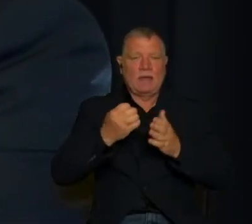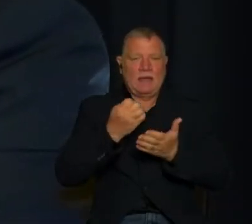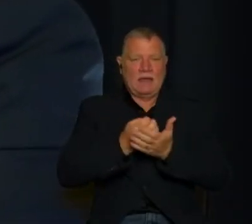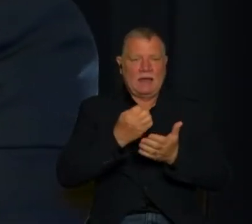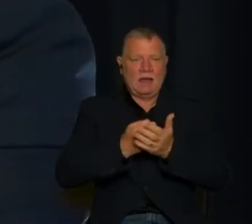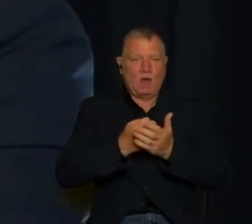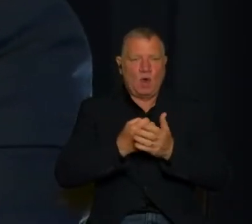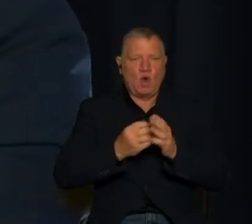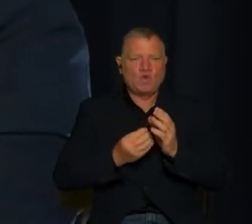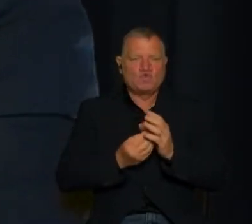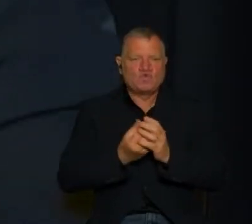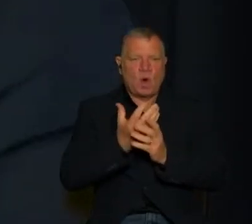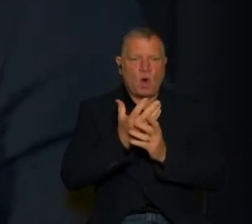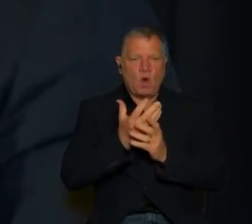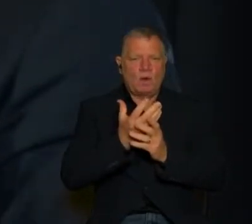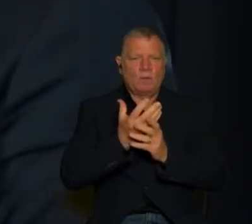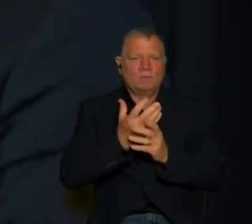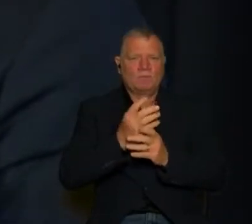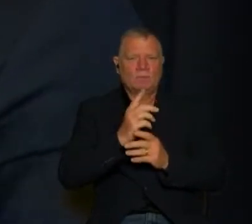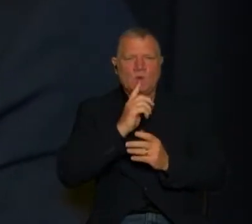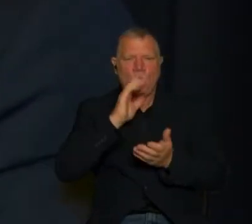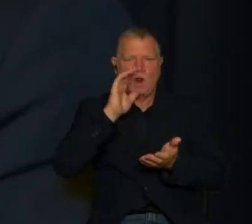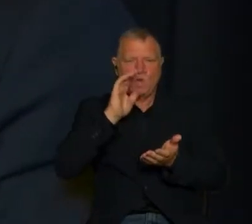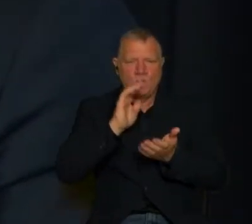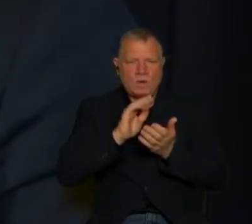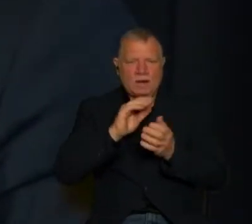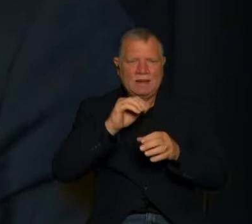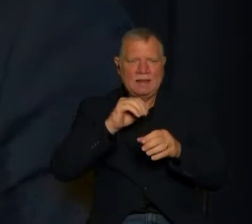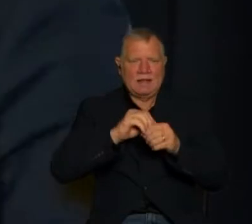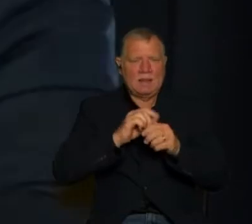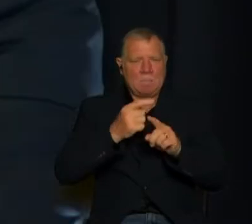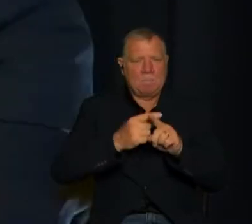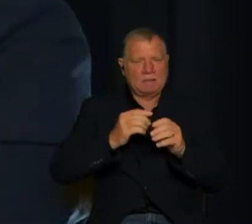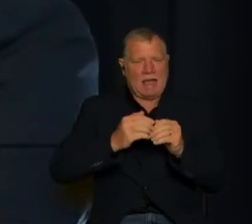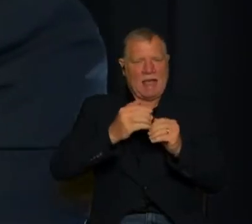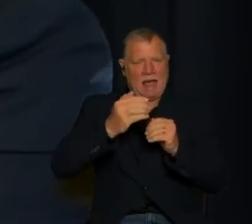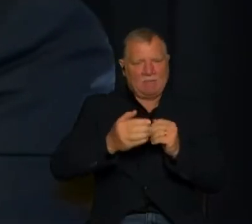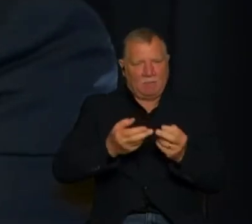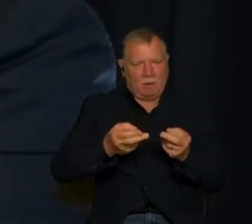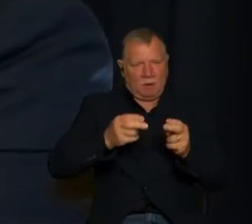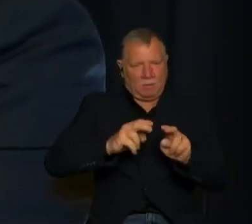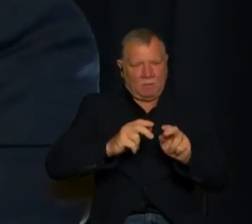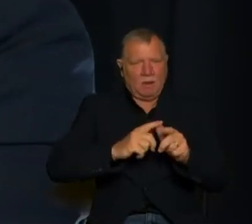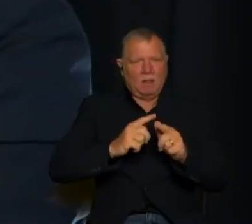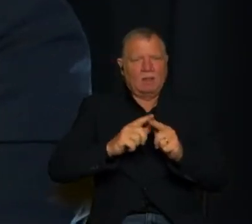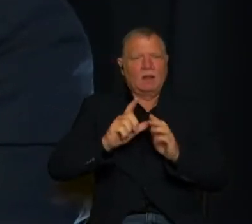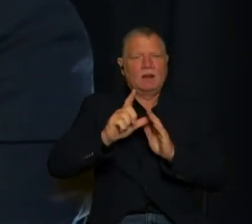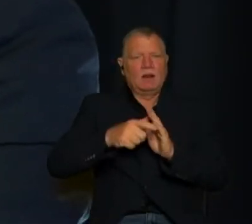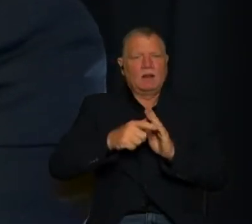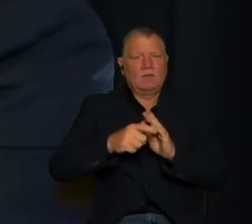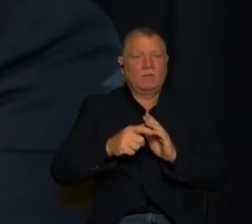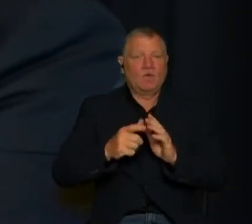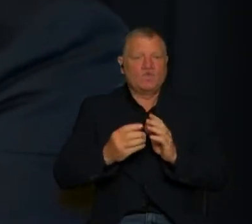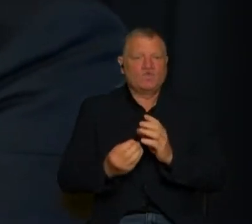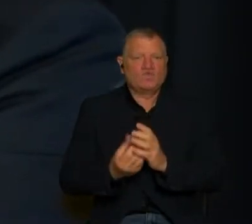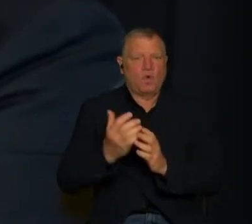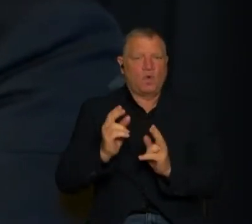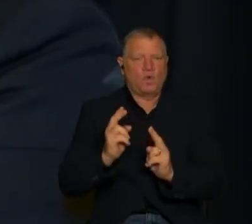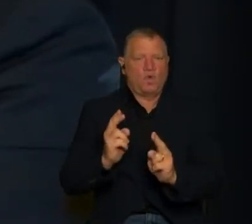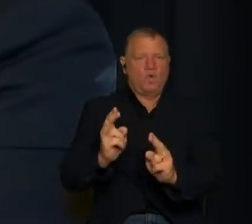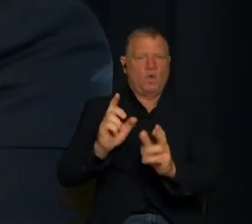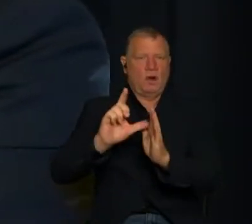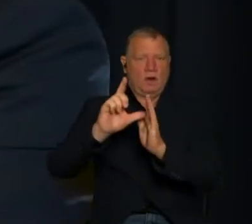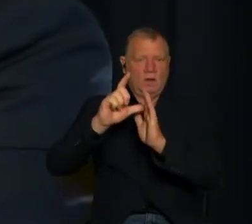development growth rate tends to be reduced in the months following the event, a period of rapid growth